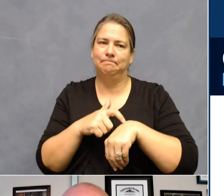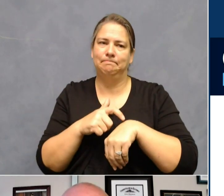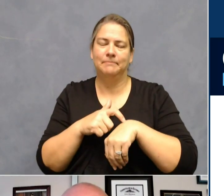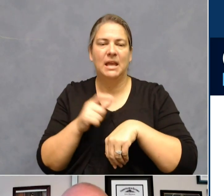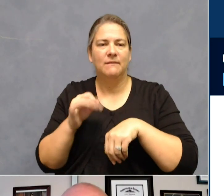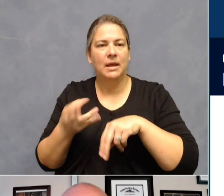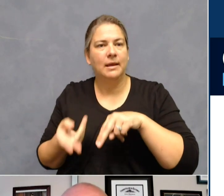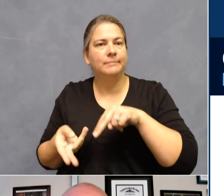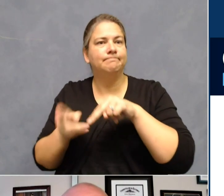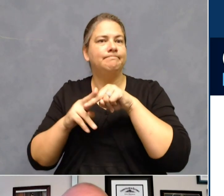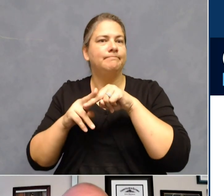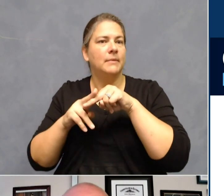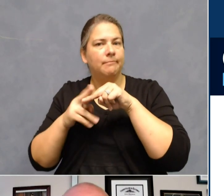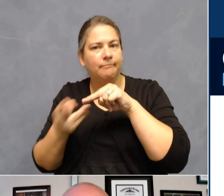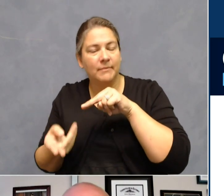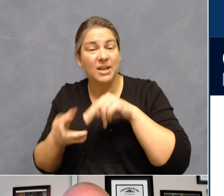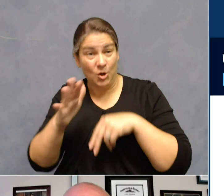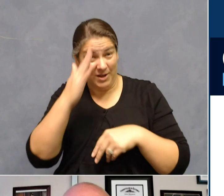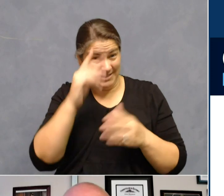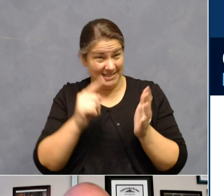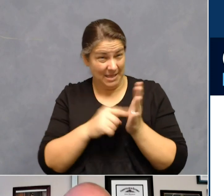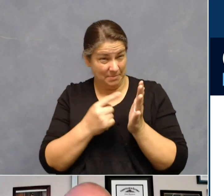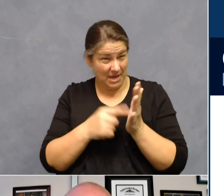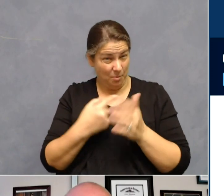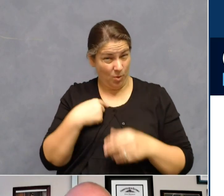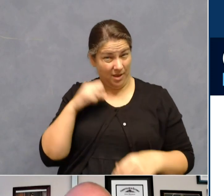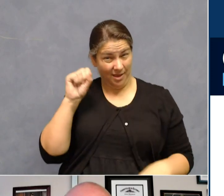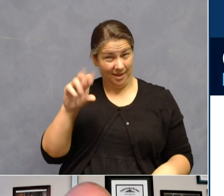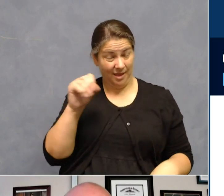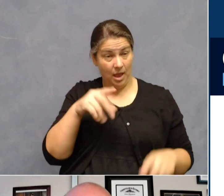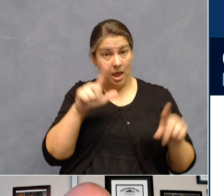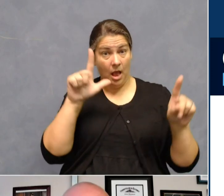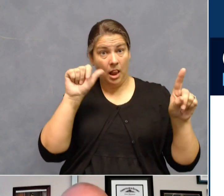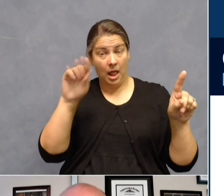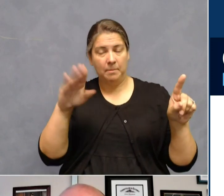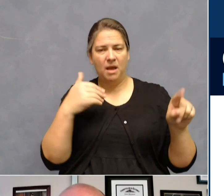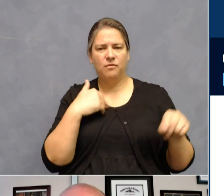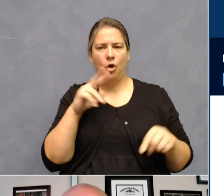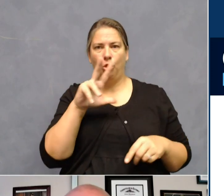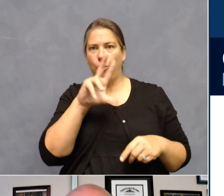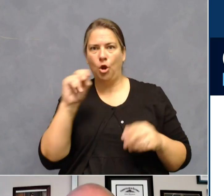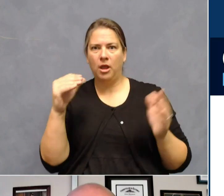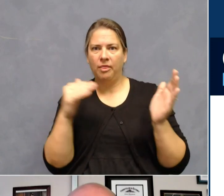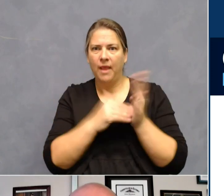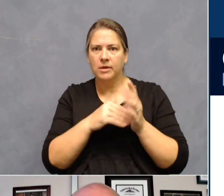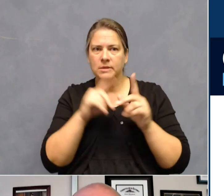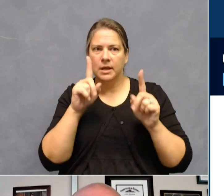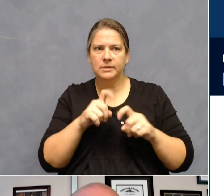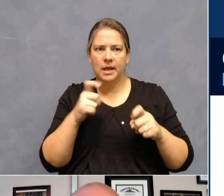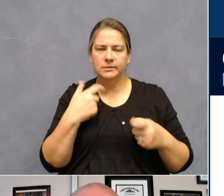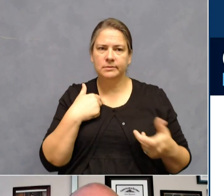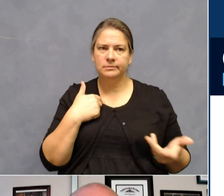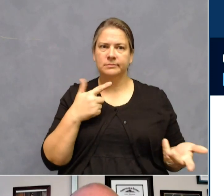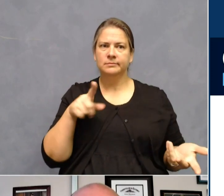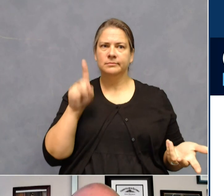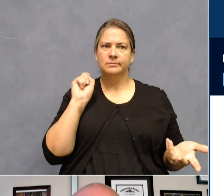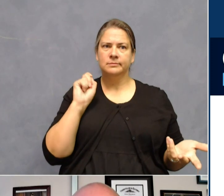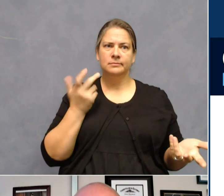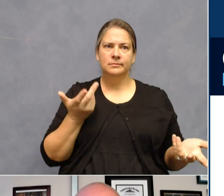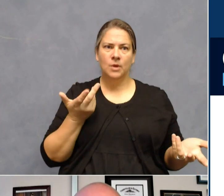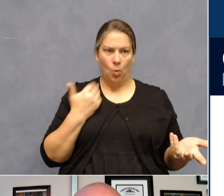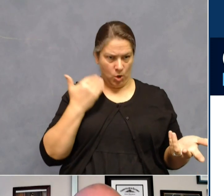we found a lab that had 30,000 tests that we weren't aware of, that we know the positives, but we don't know all the